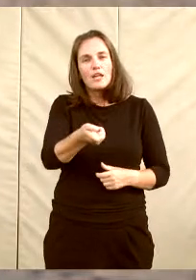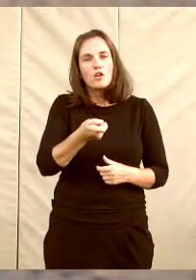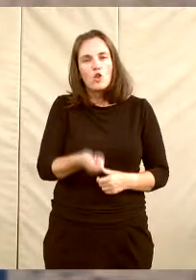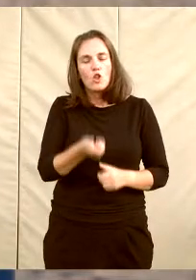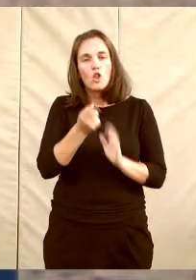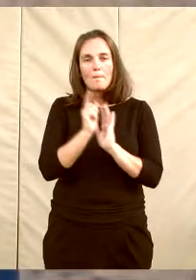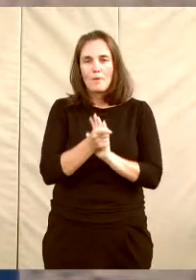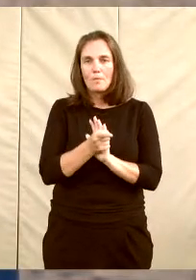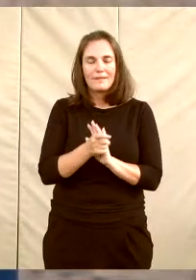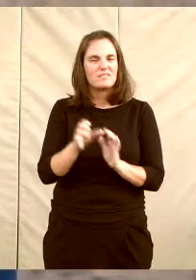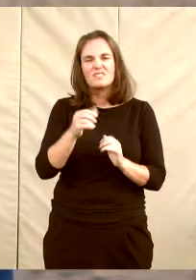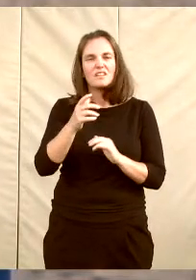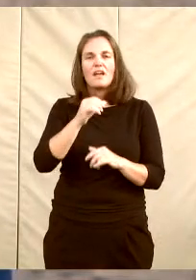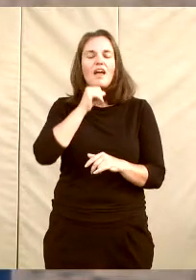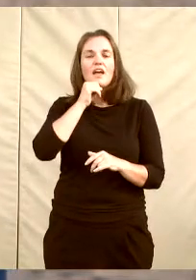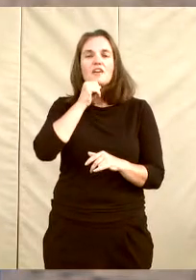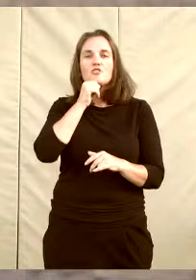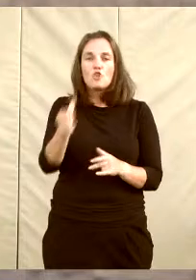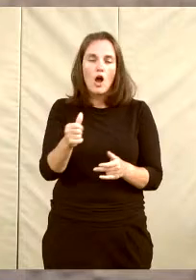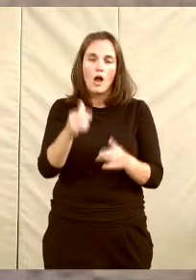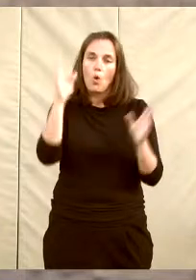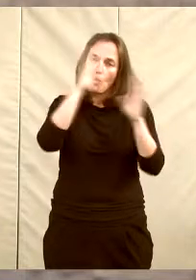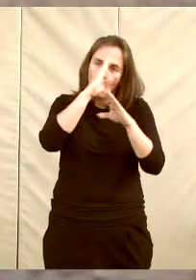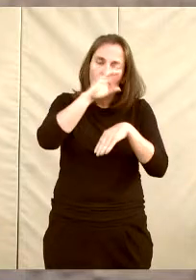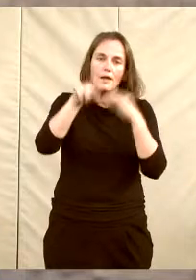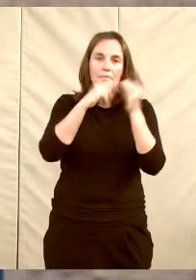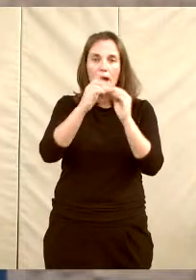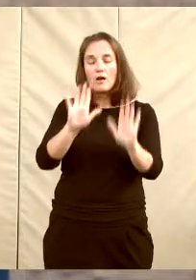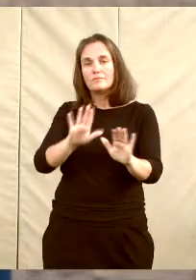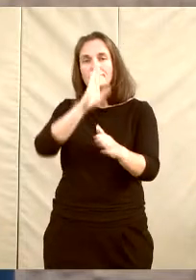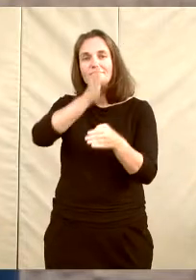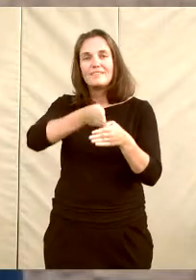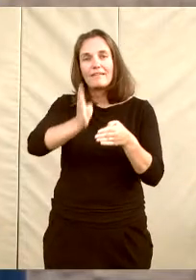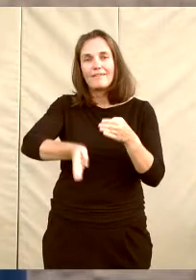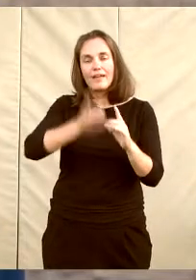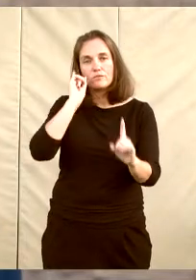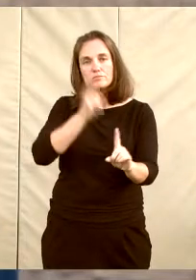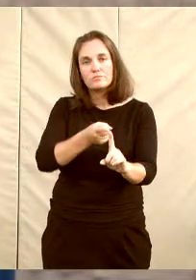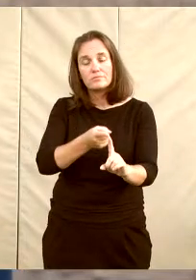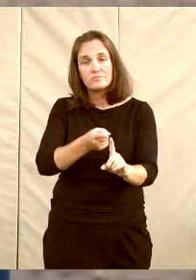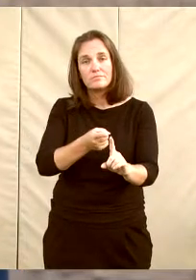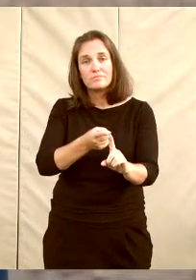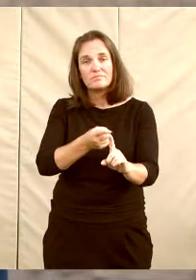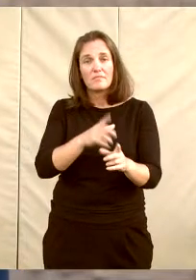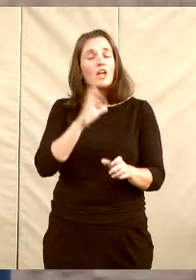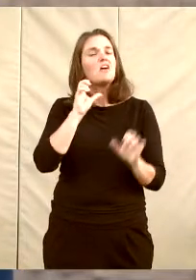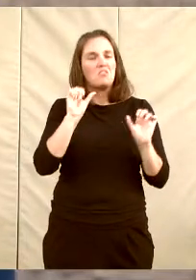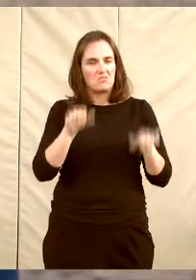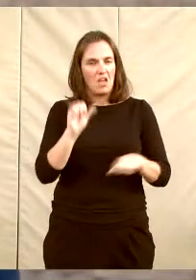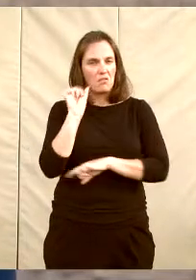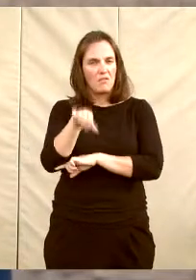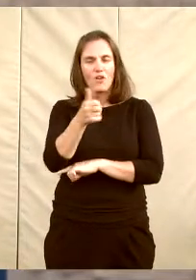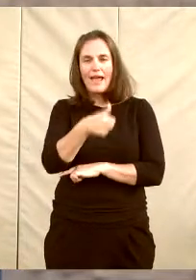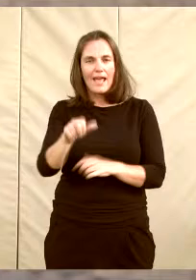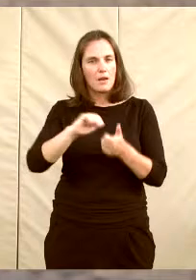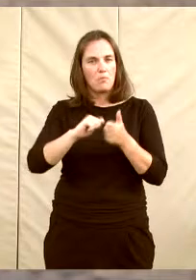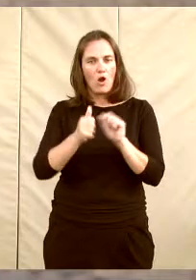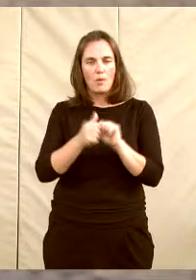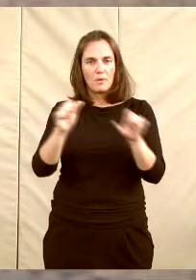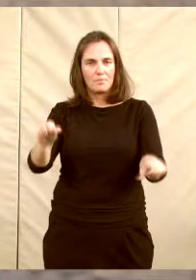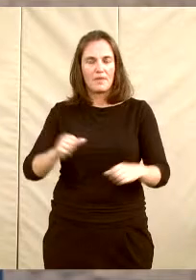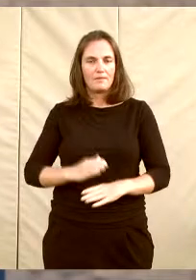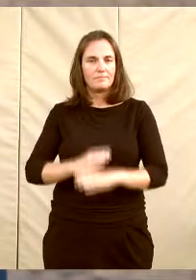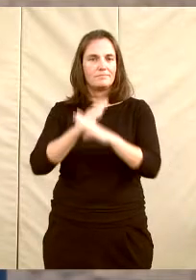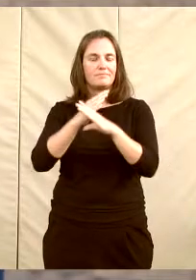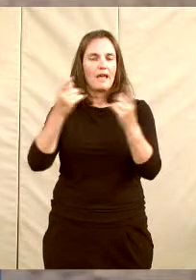the destination. You can overcome any problem put in your path. The last thing I want to leave you